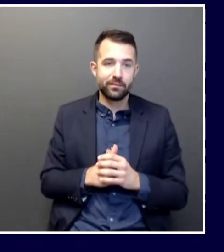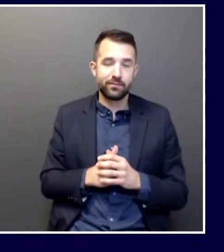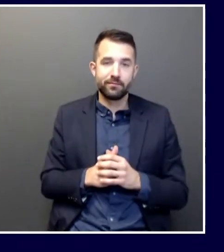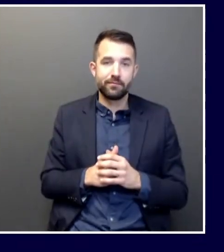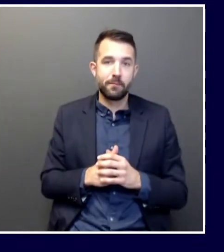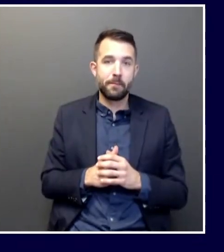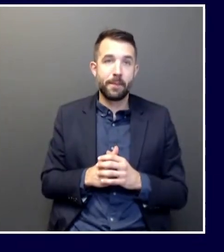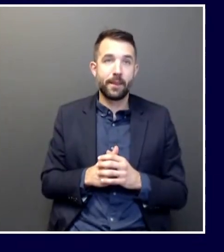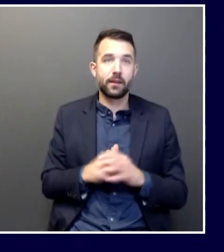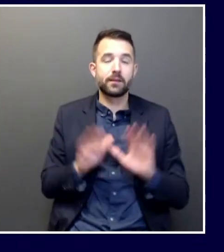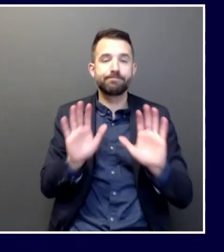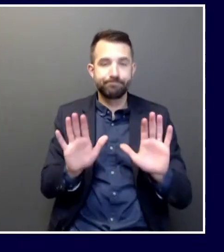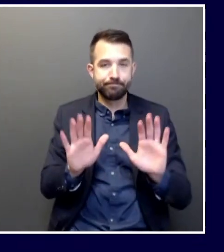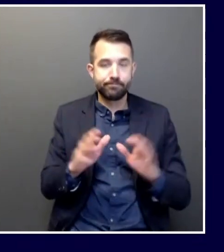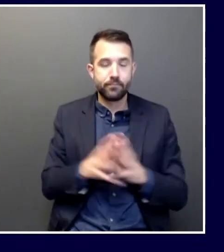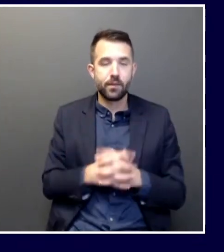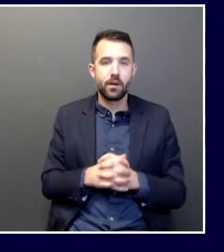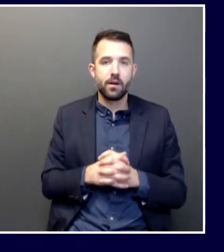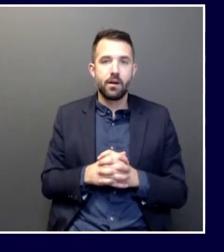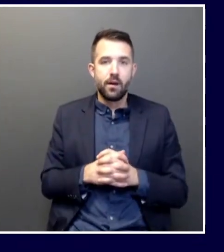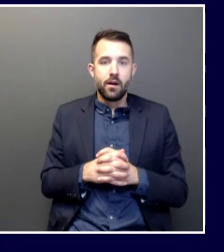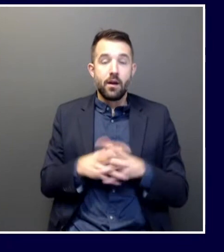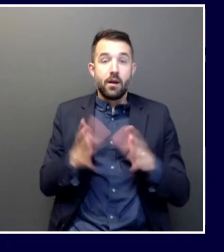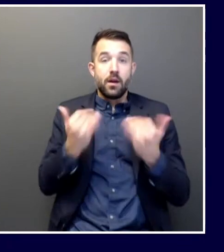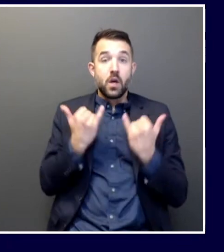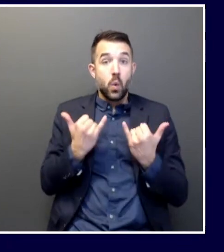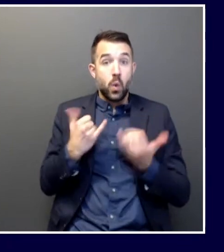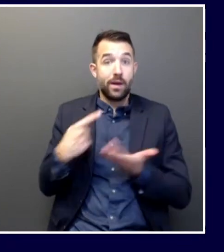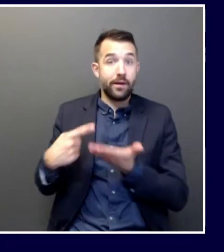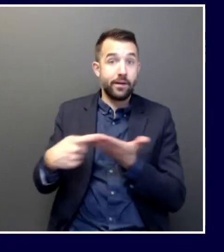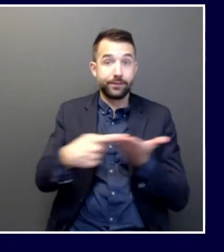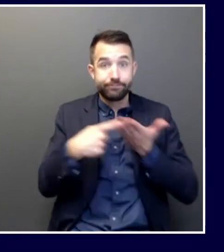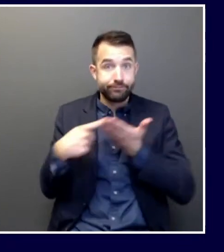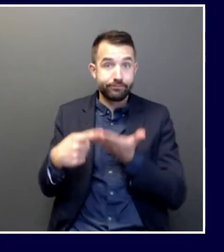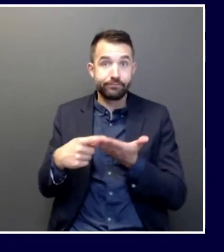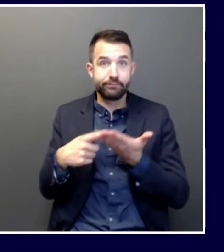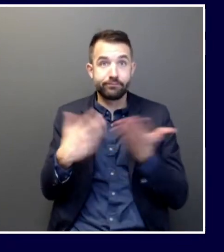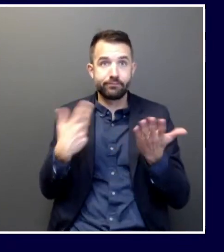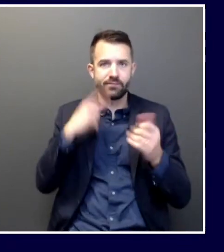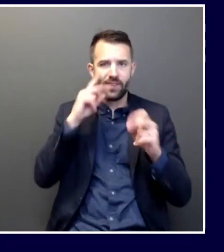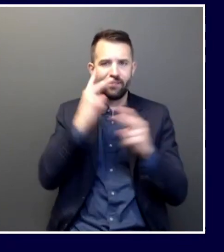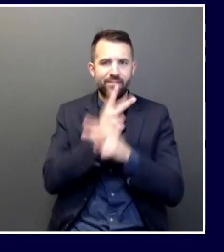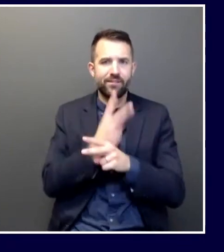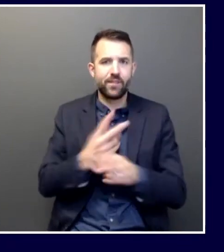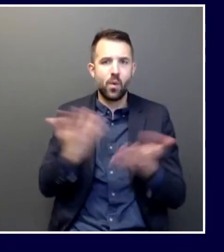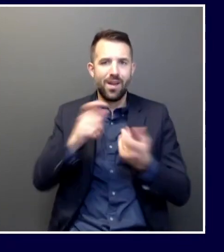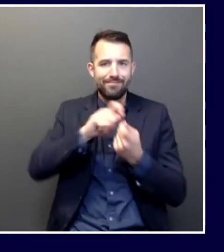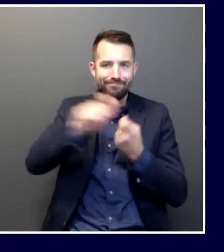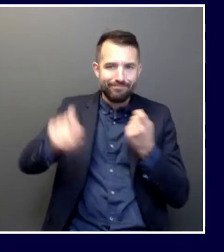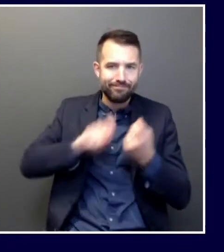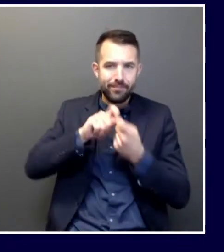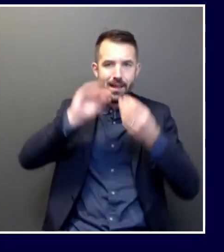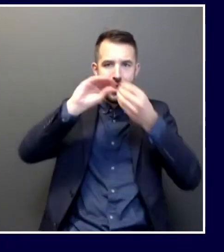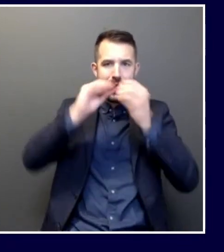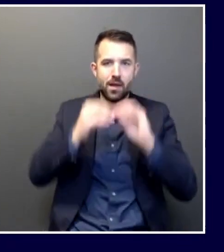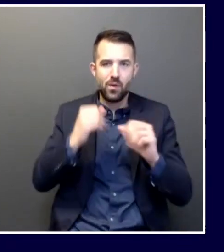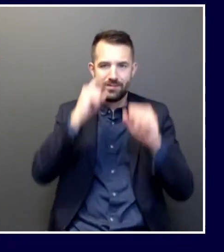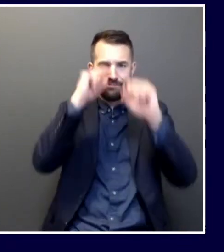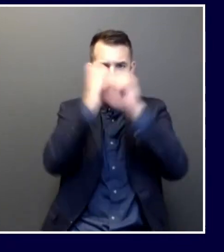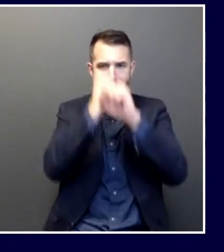discussion right now is around what metrics we would need to see in order to know that we have arrived